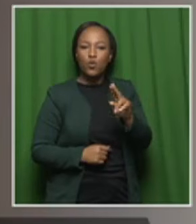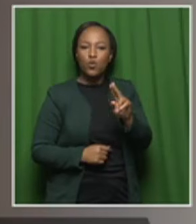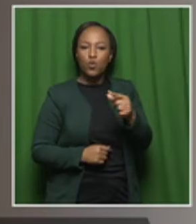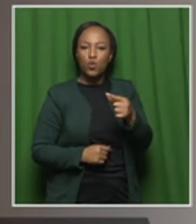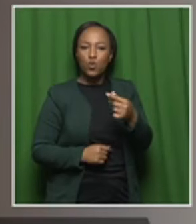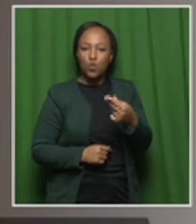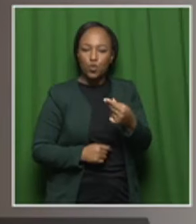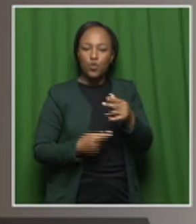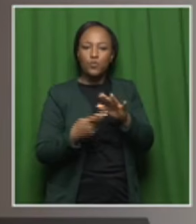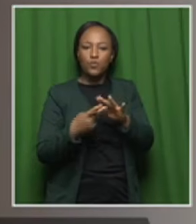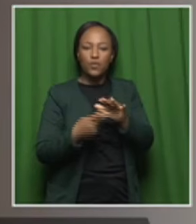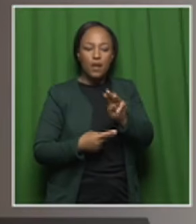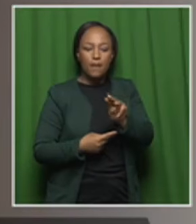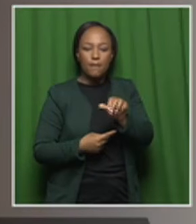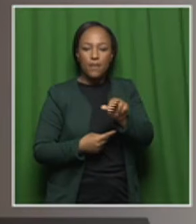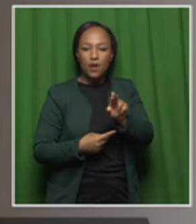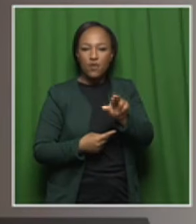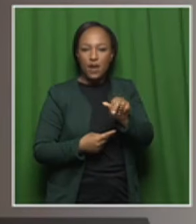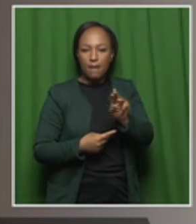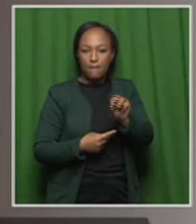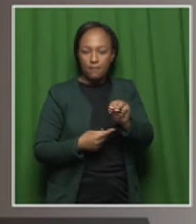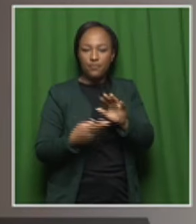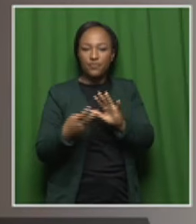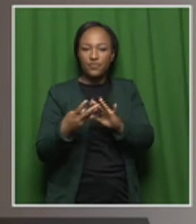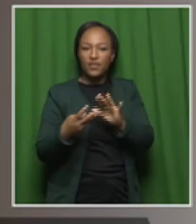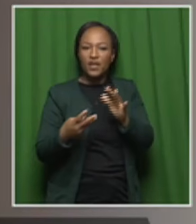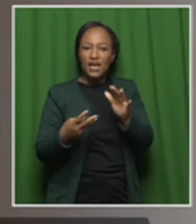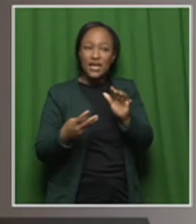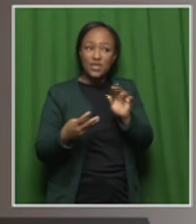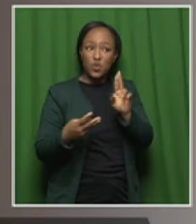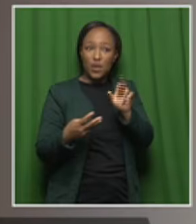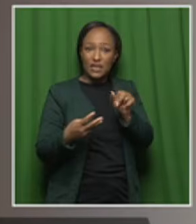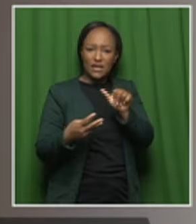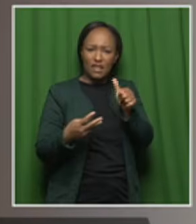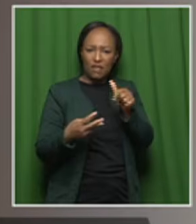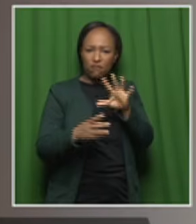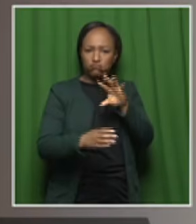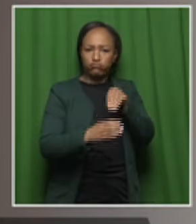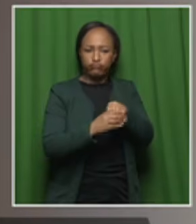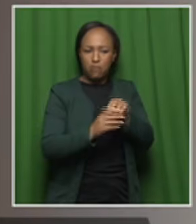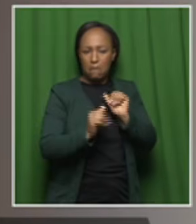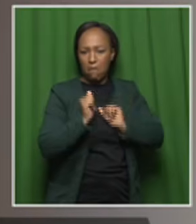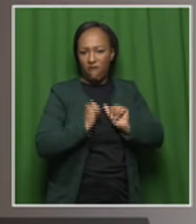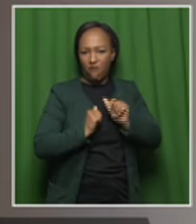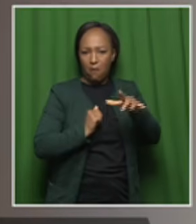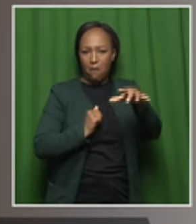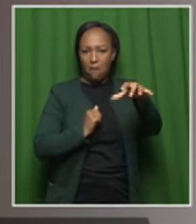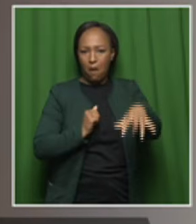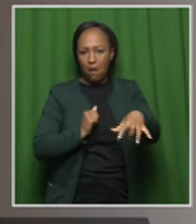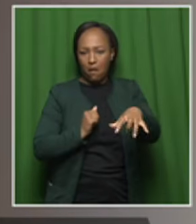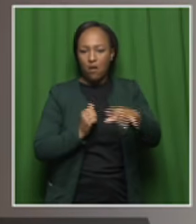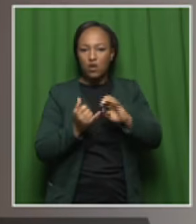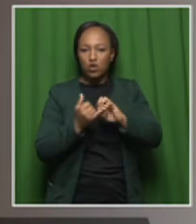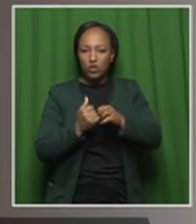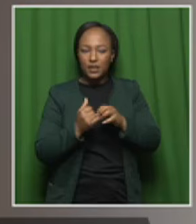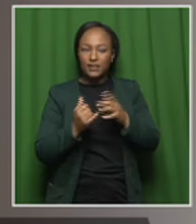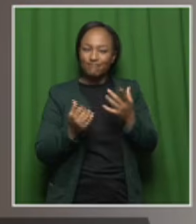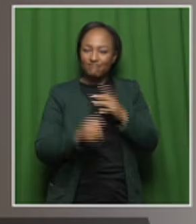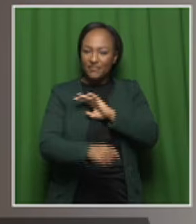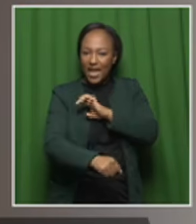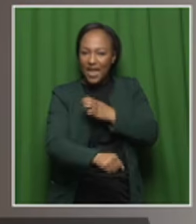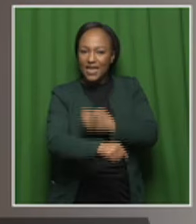US. And so trying to get to that energy of music